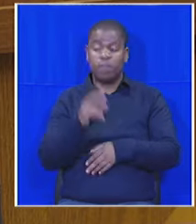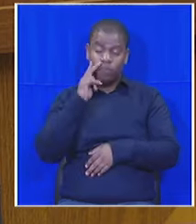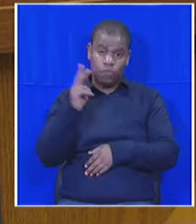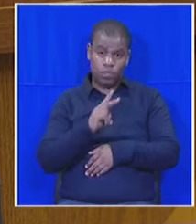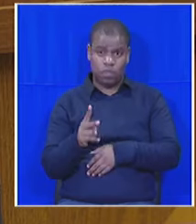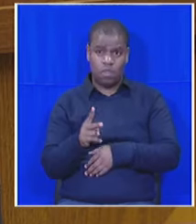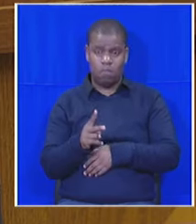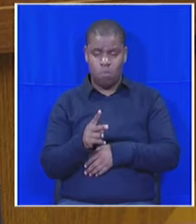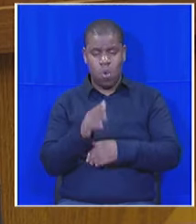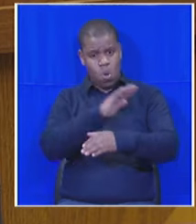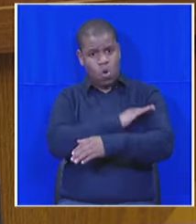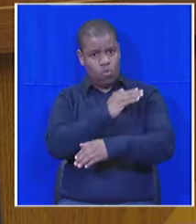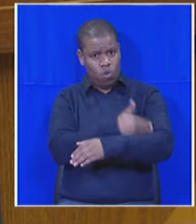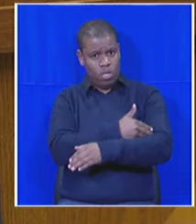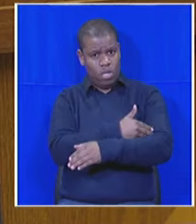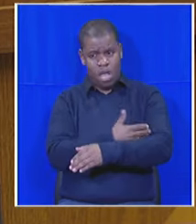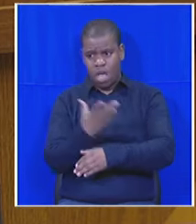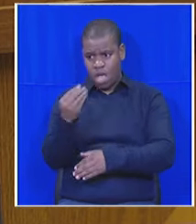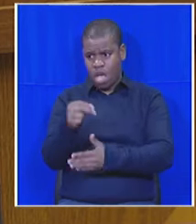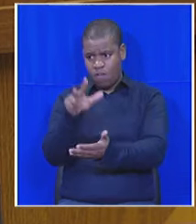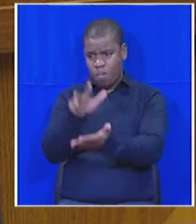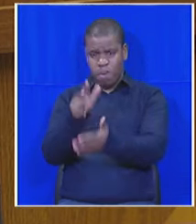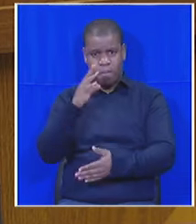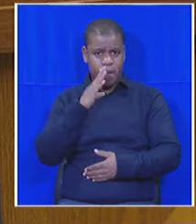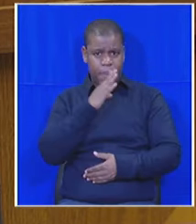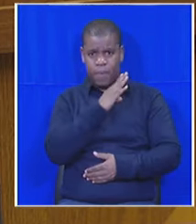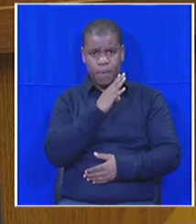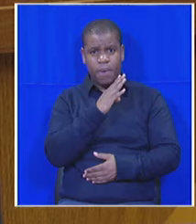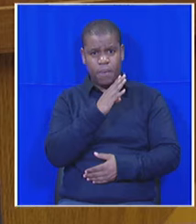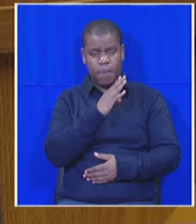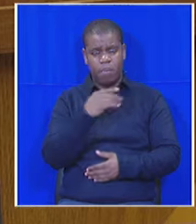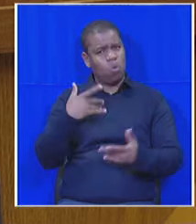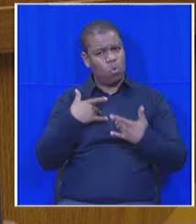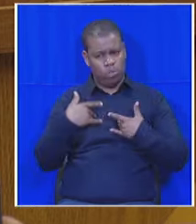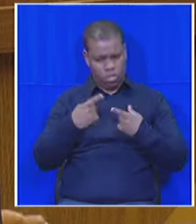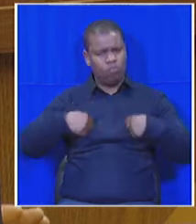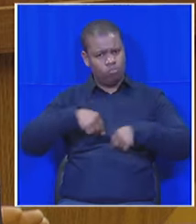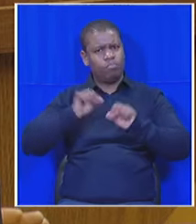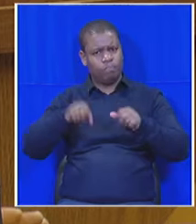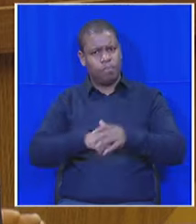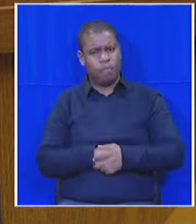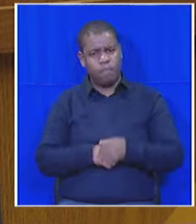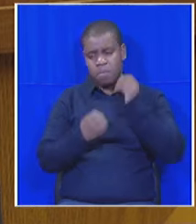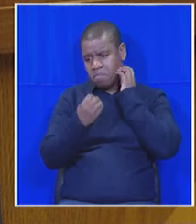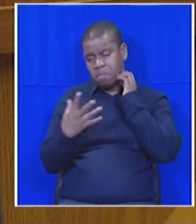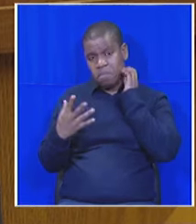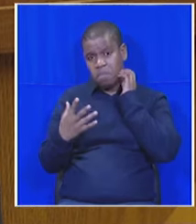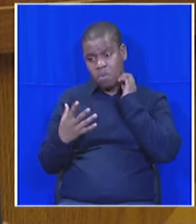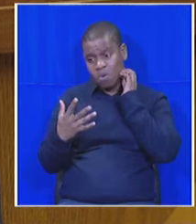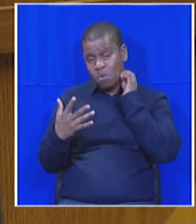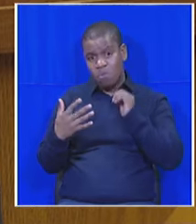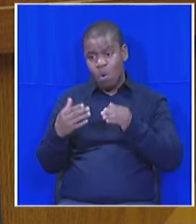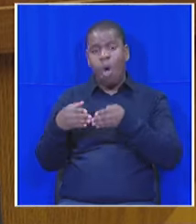had no authority to be fishing in the first place is of great concern. Out of a number of these